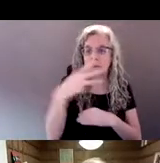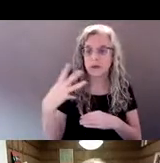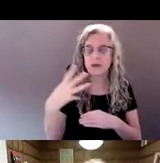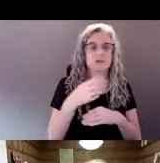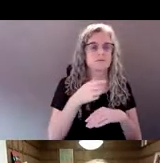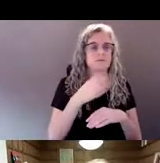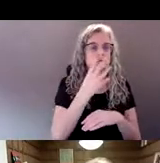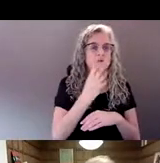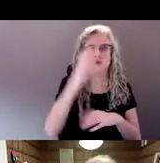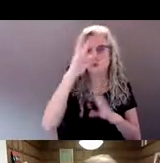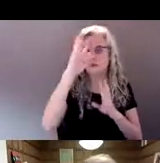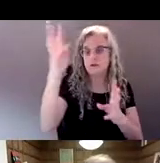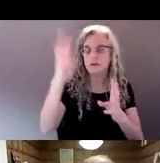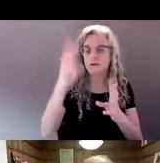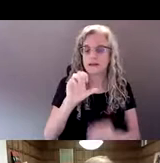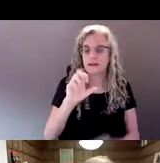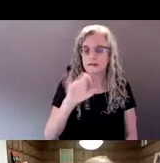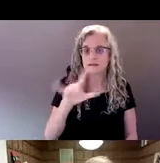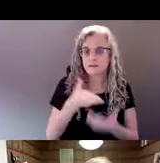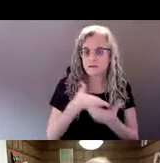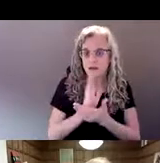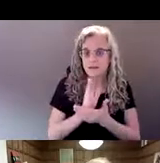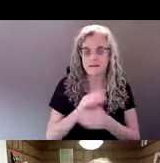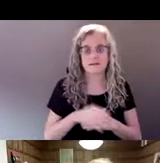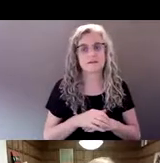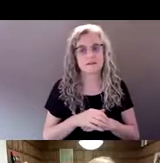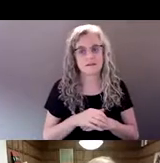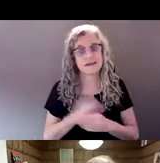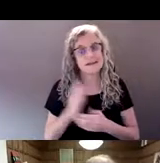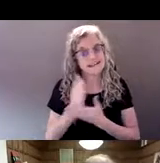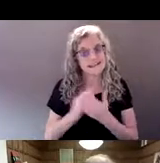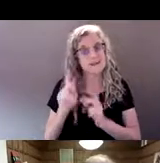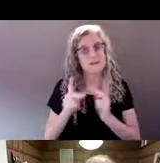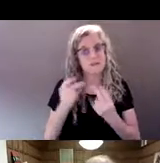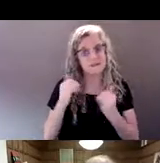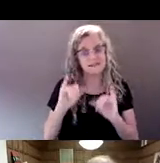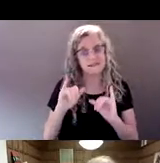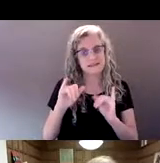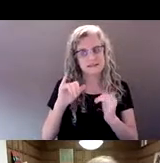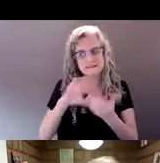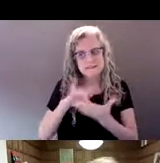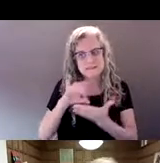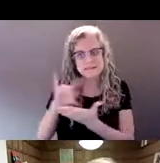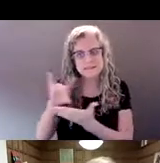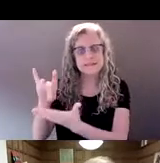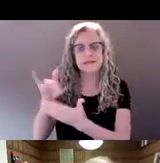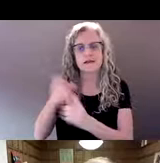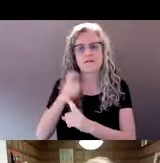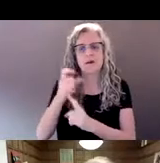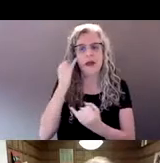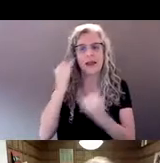There's also evidence that some of those people continue to draw inspiration from texts and ideas developed in the distant